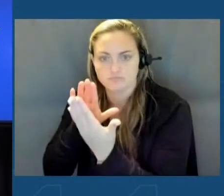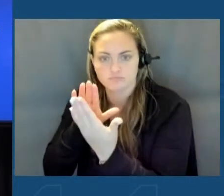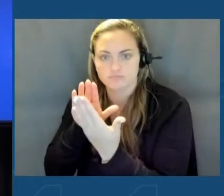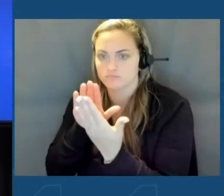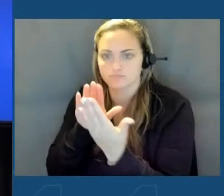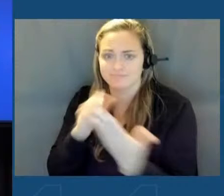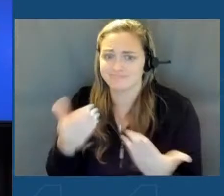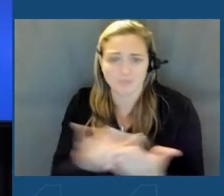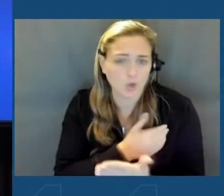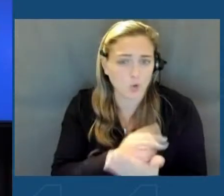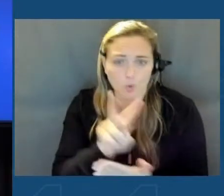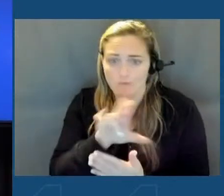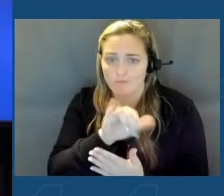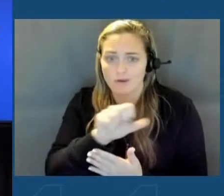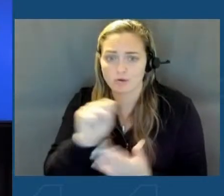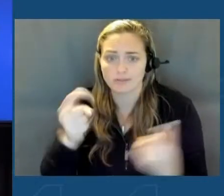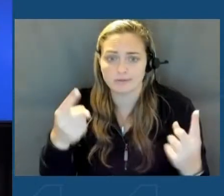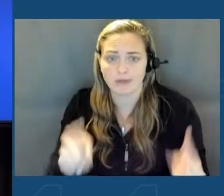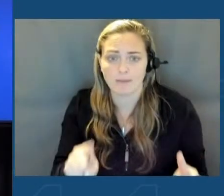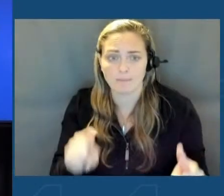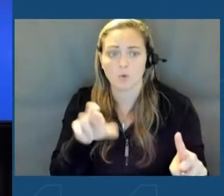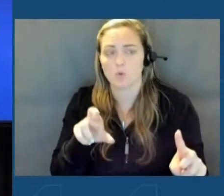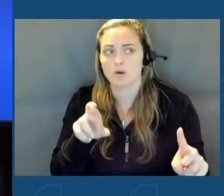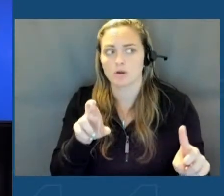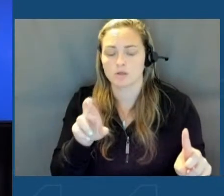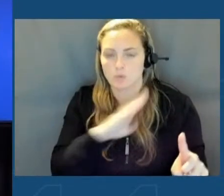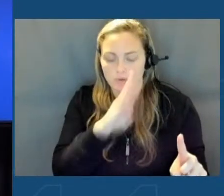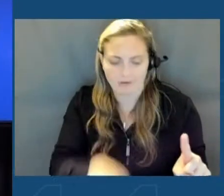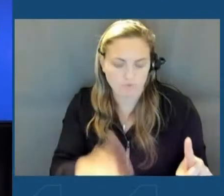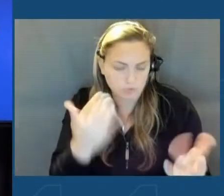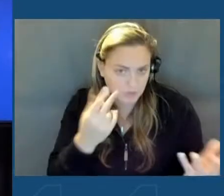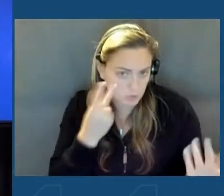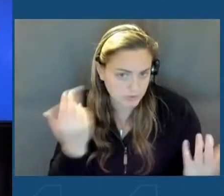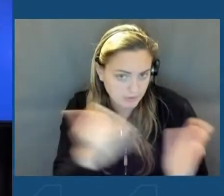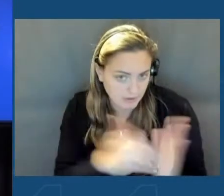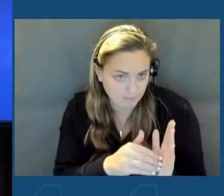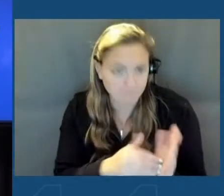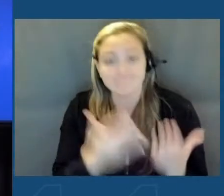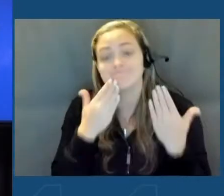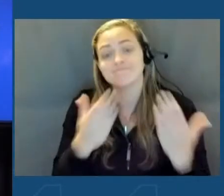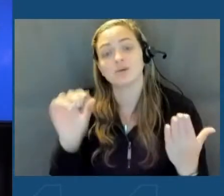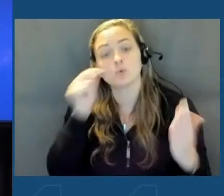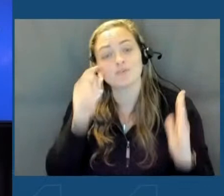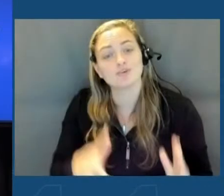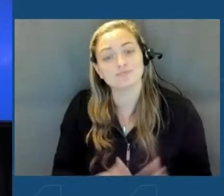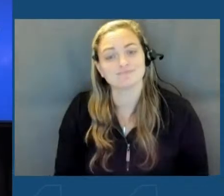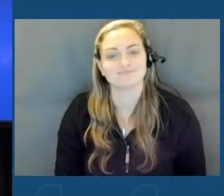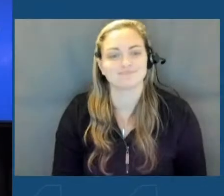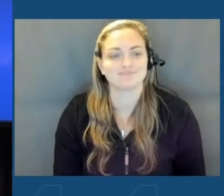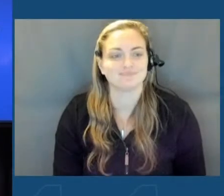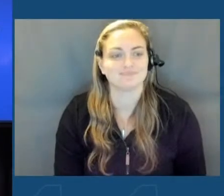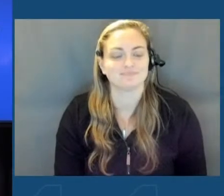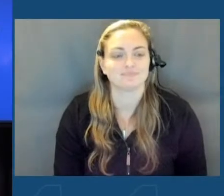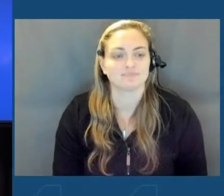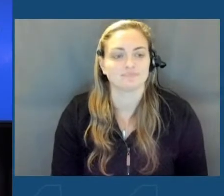new viruses or viruses that we never expected to see again. Thank you, Governor.